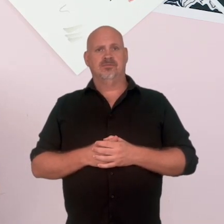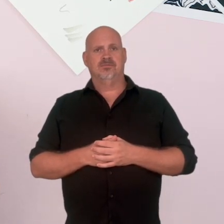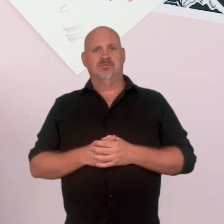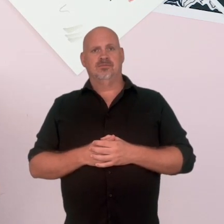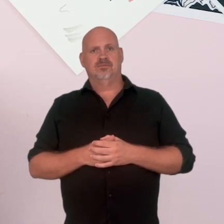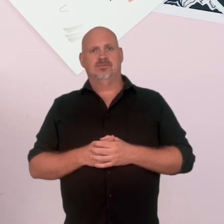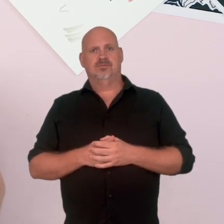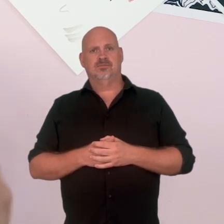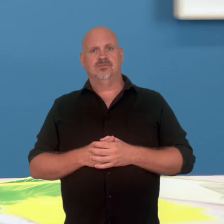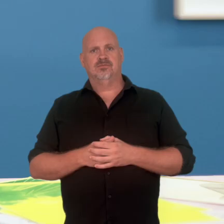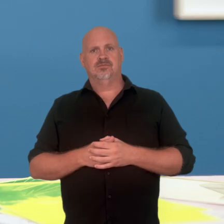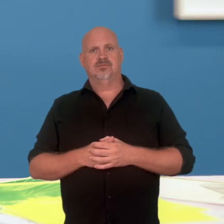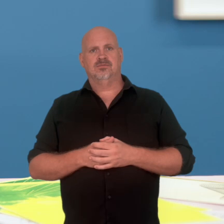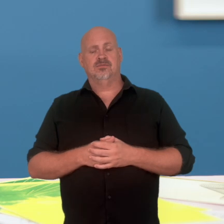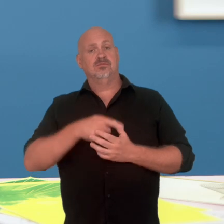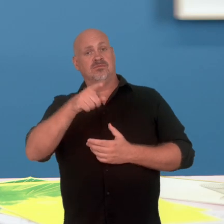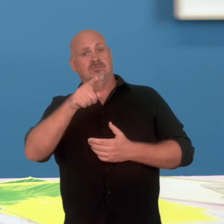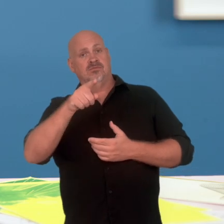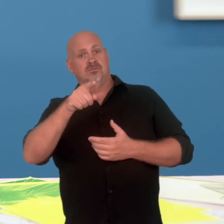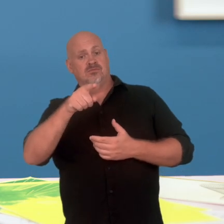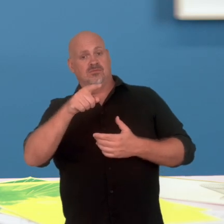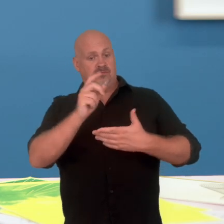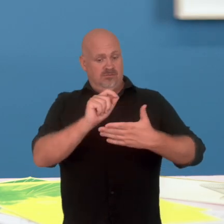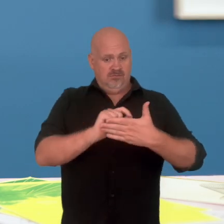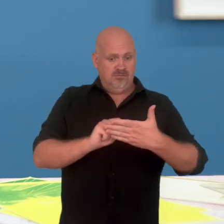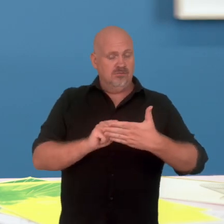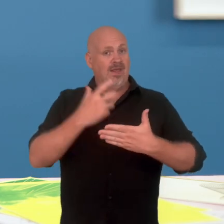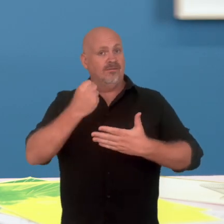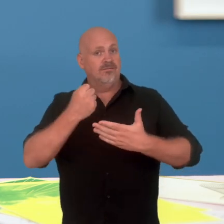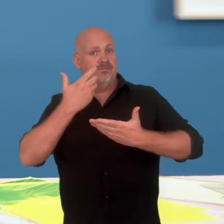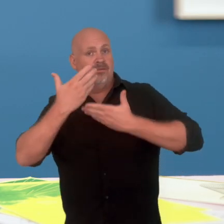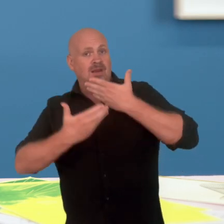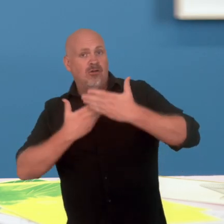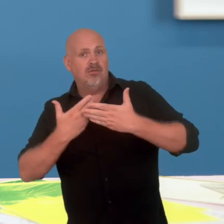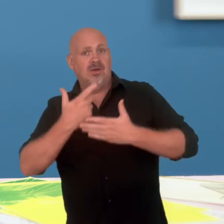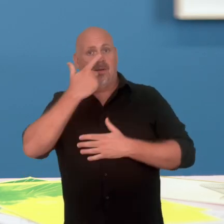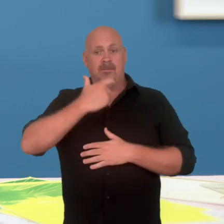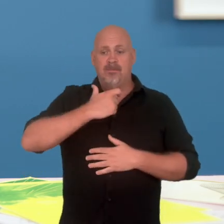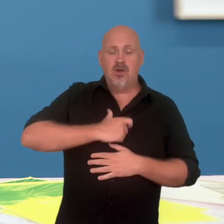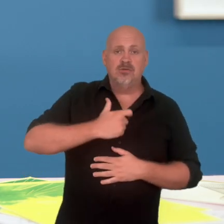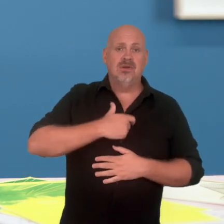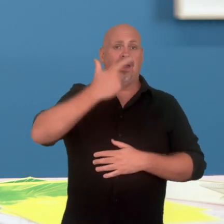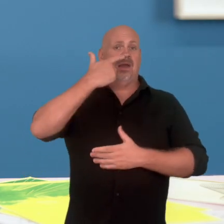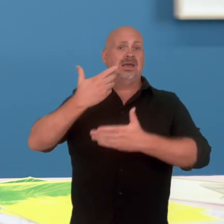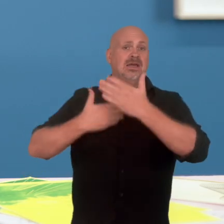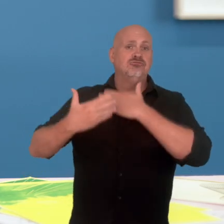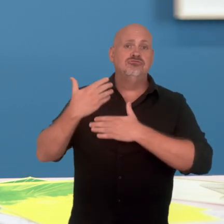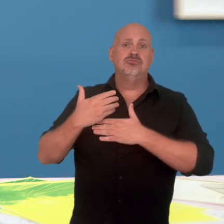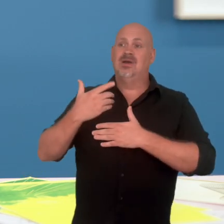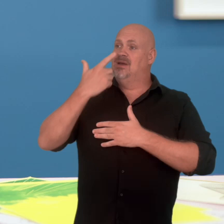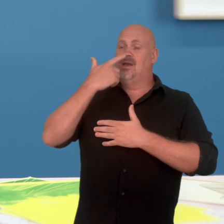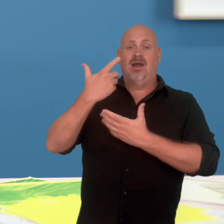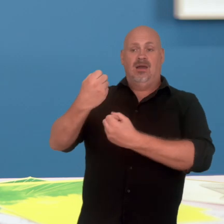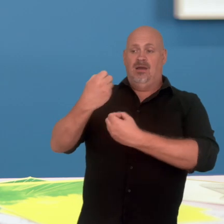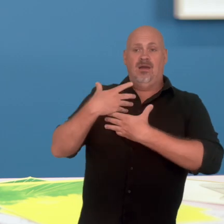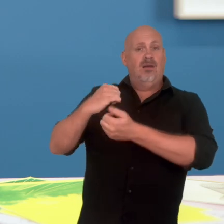If your work is using narratives, they can be personal, they can be historical, they can be borrowed. You could